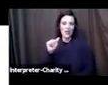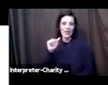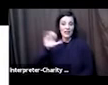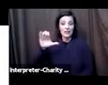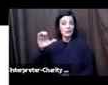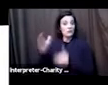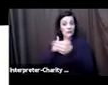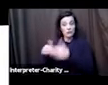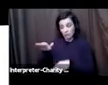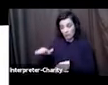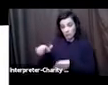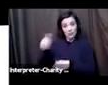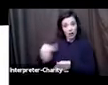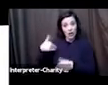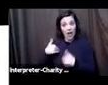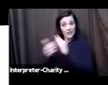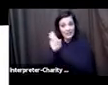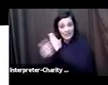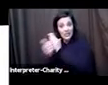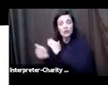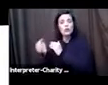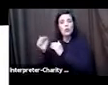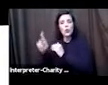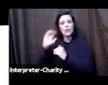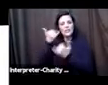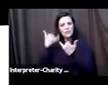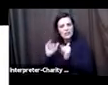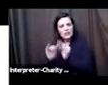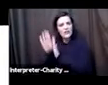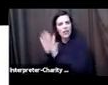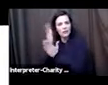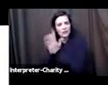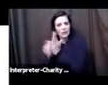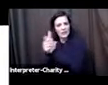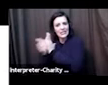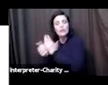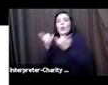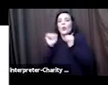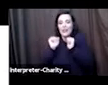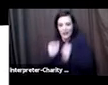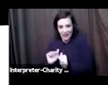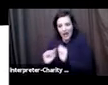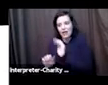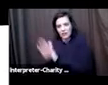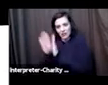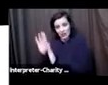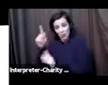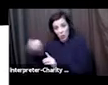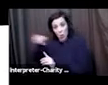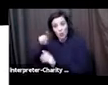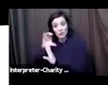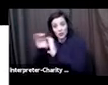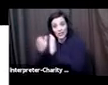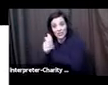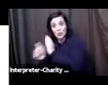yet, or those skills are an area that they're emerging for them, we can work on those along with their AAC. And often we'll see a